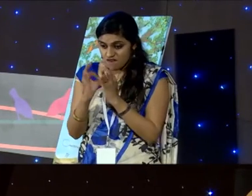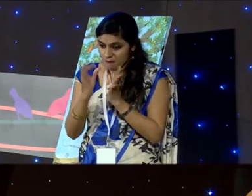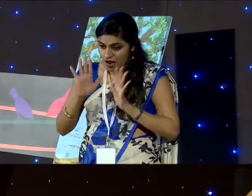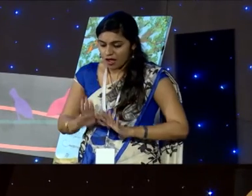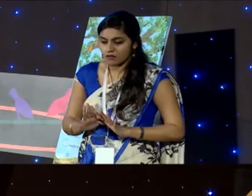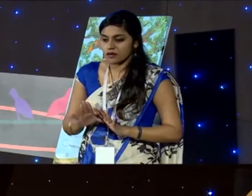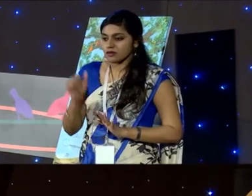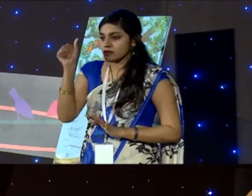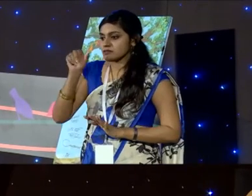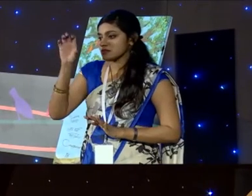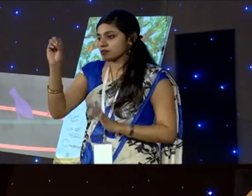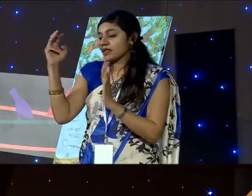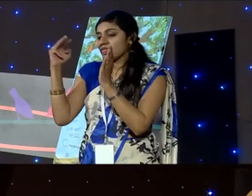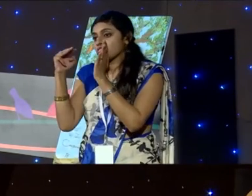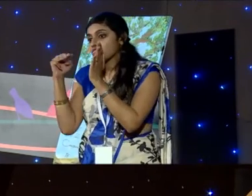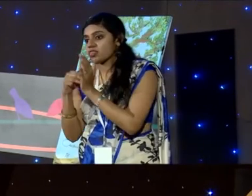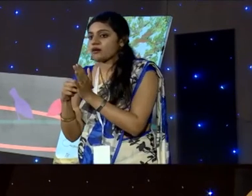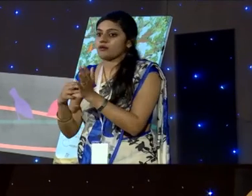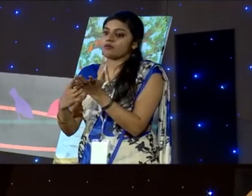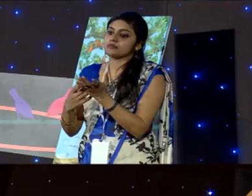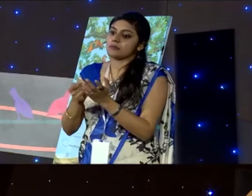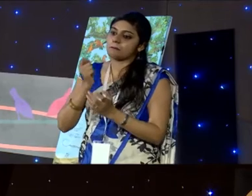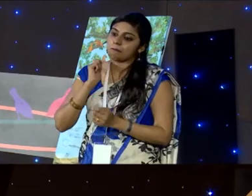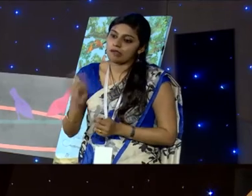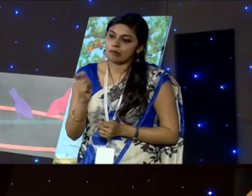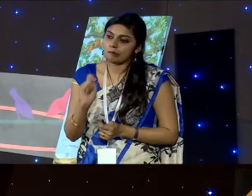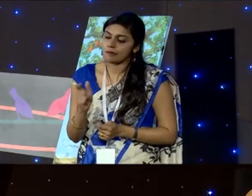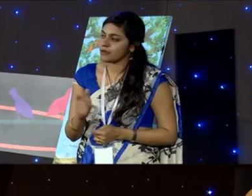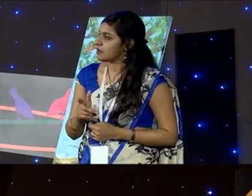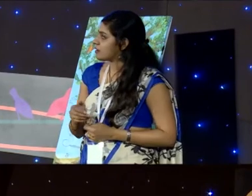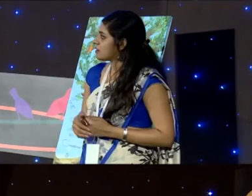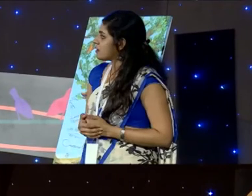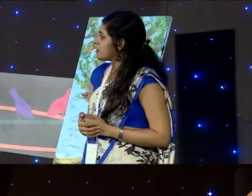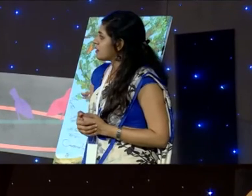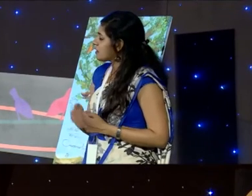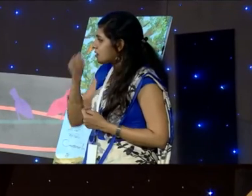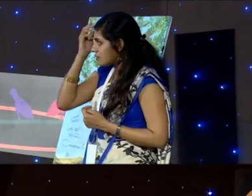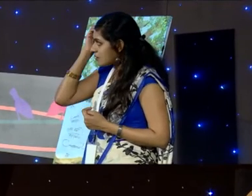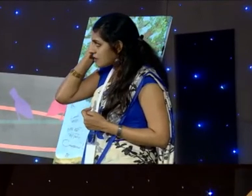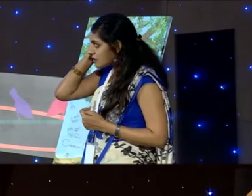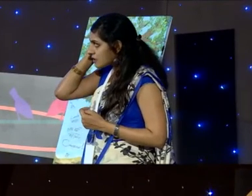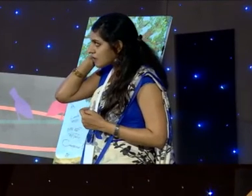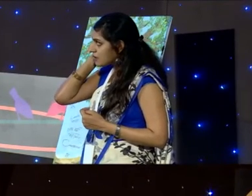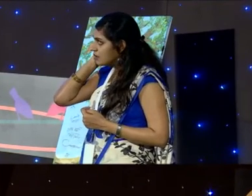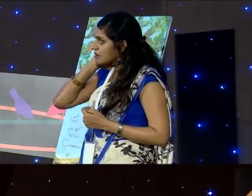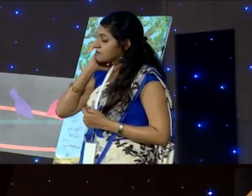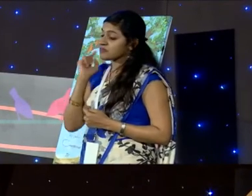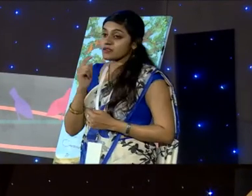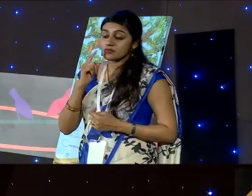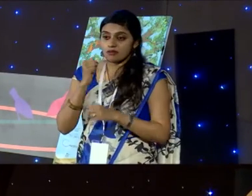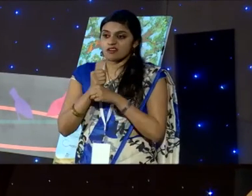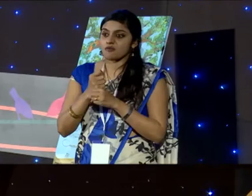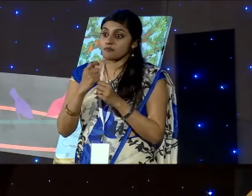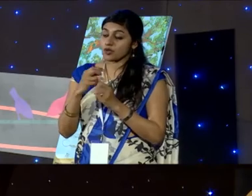argue that we should, the government should sterilize people with disabilities so that they don't pass on their